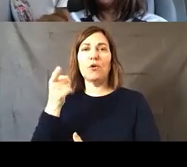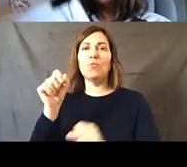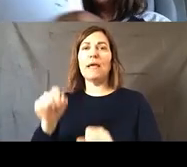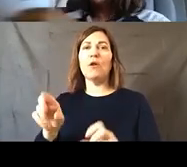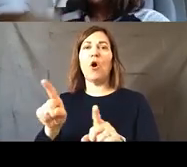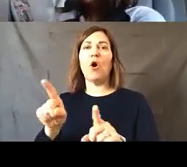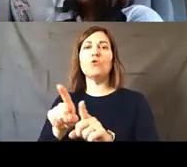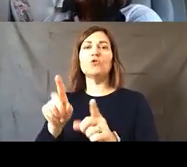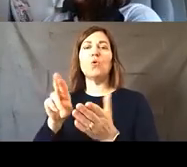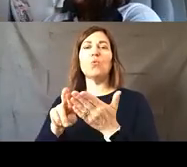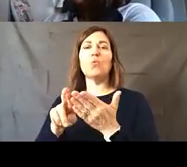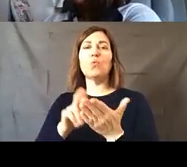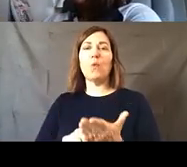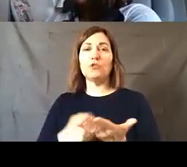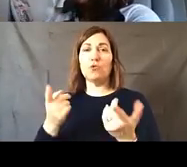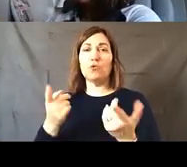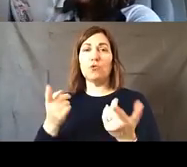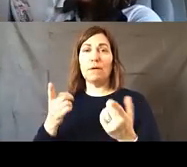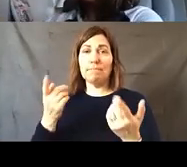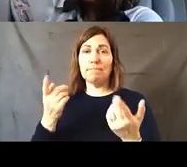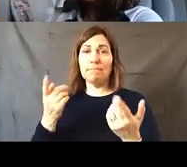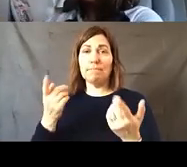clerk's office at